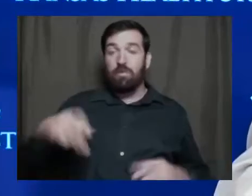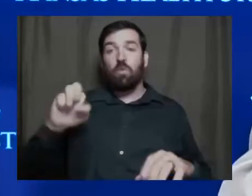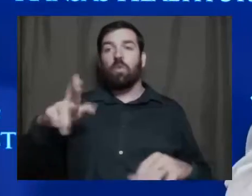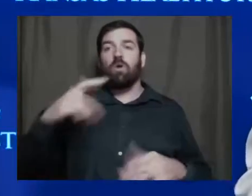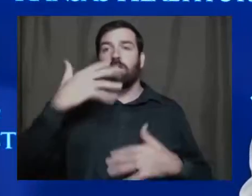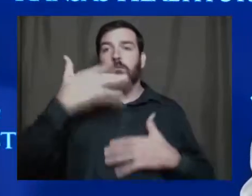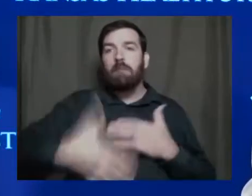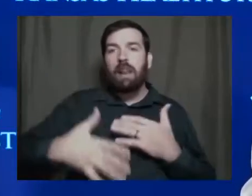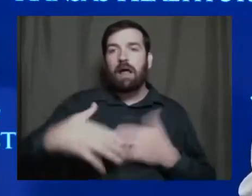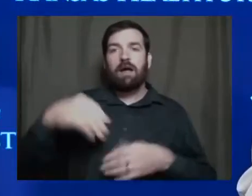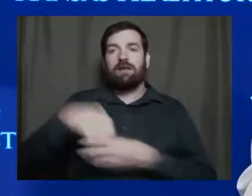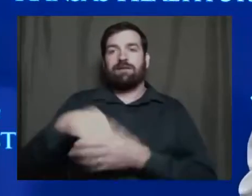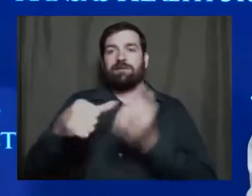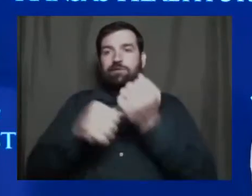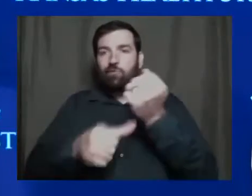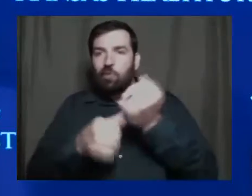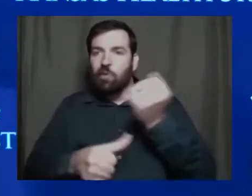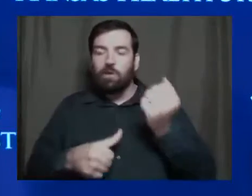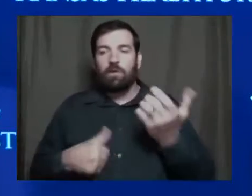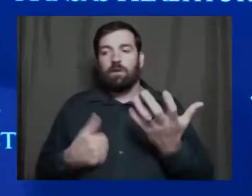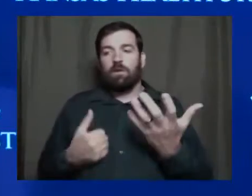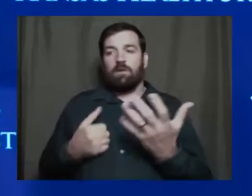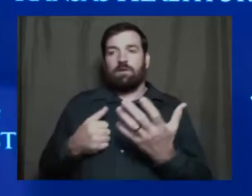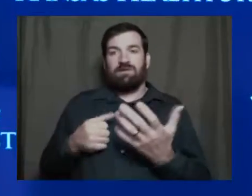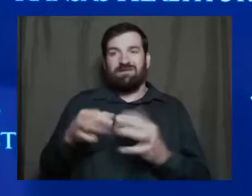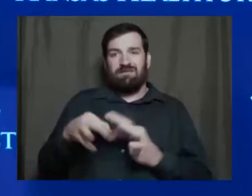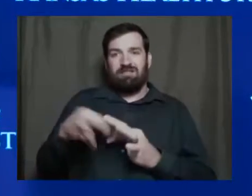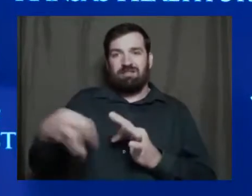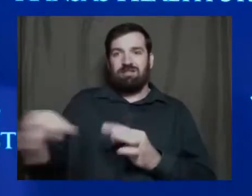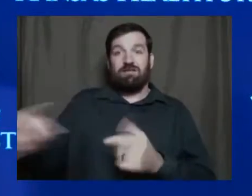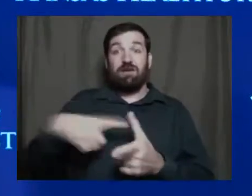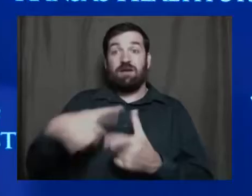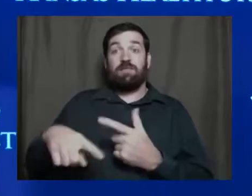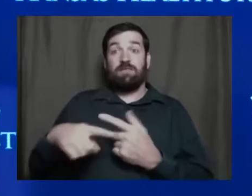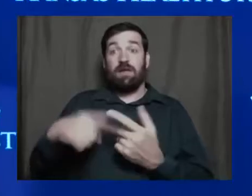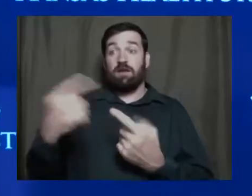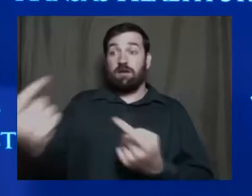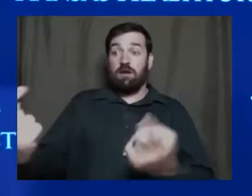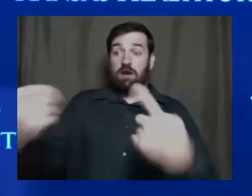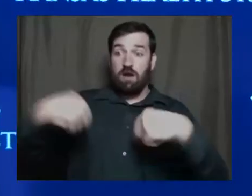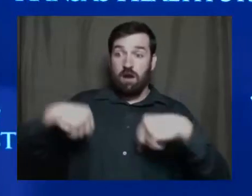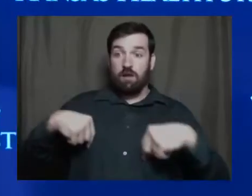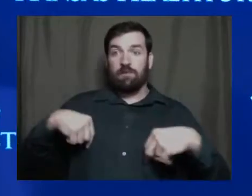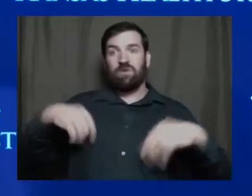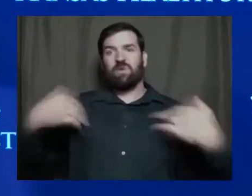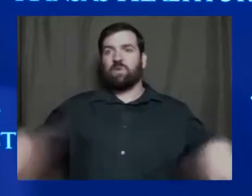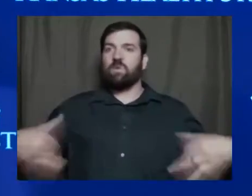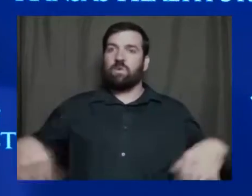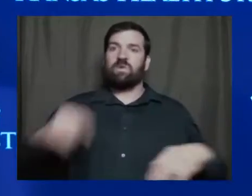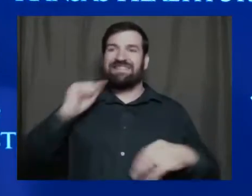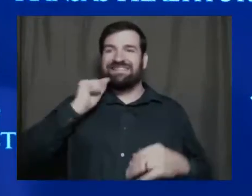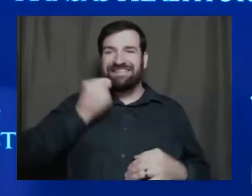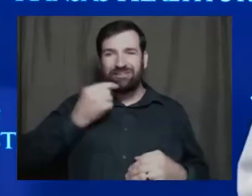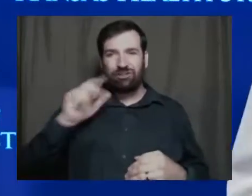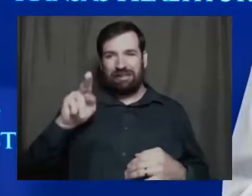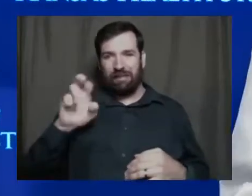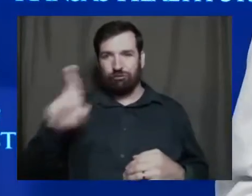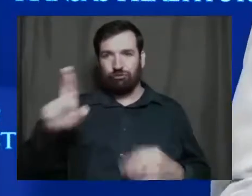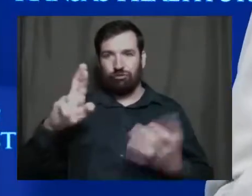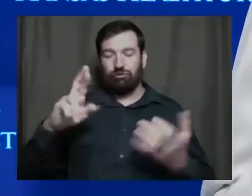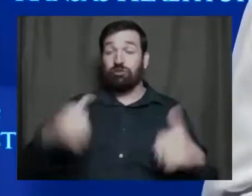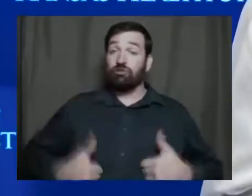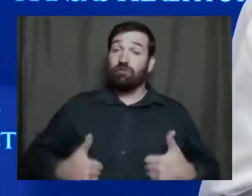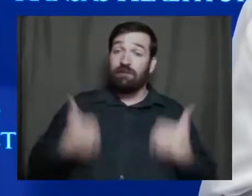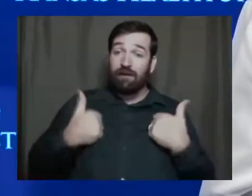COVID-19. And then they delay. And then those patients present with cancer at a much later stage, which means their chance of survival goes down.